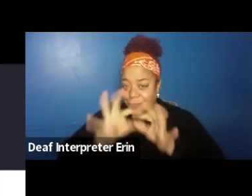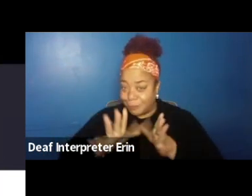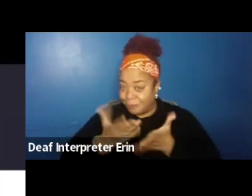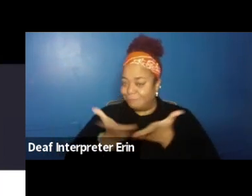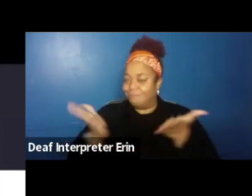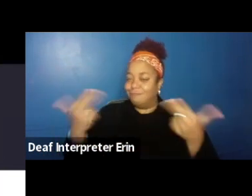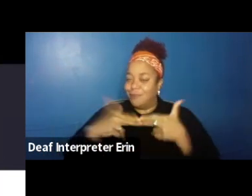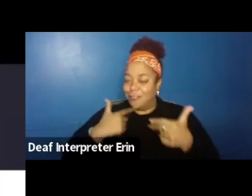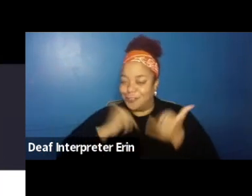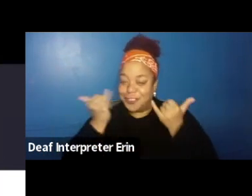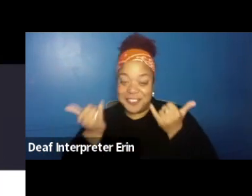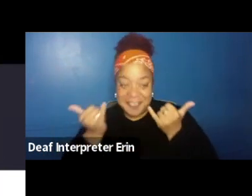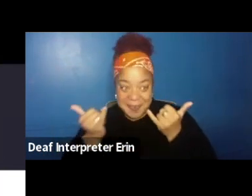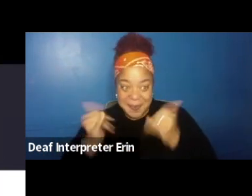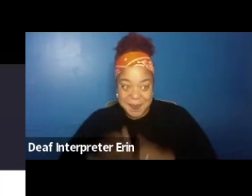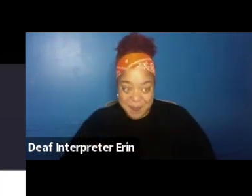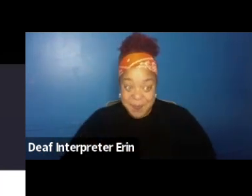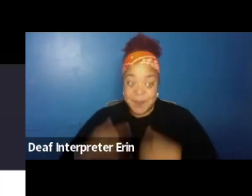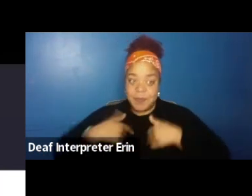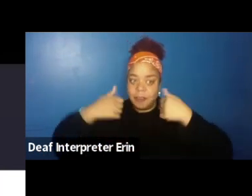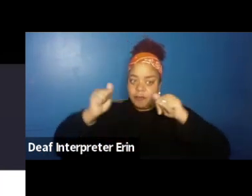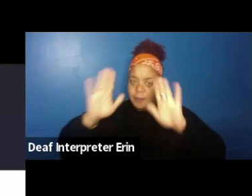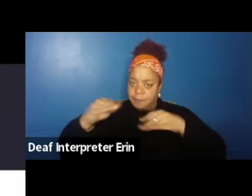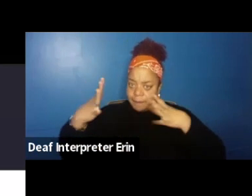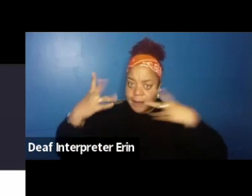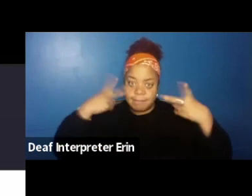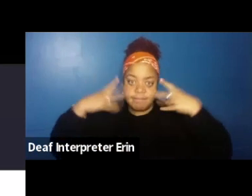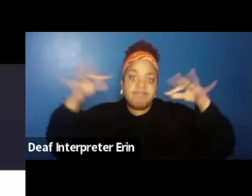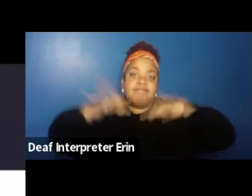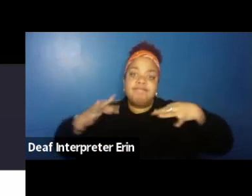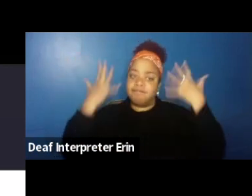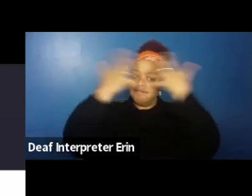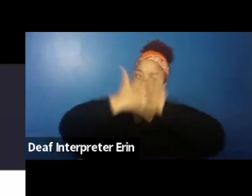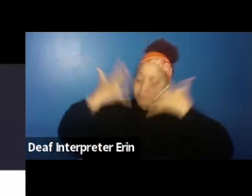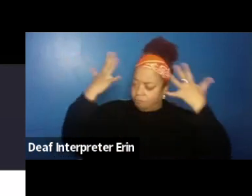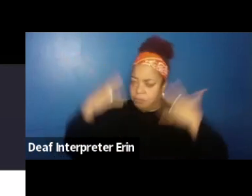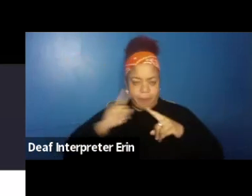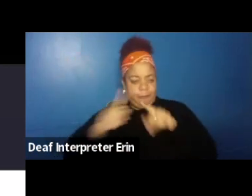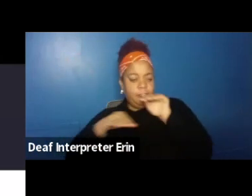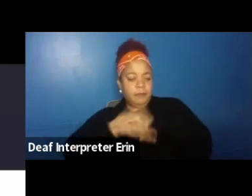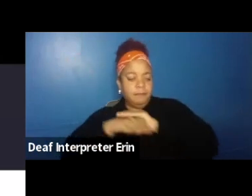we aim to provide visual descriptions for access as well. Next slide, please.